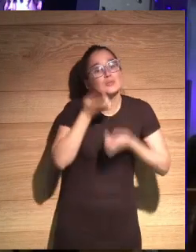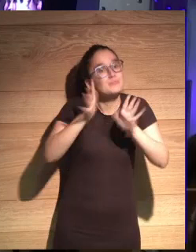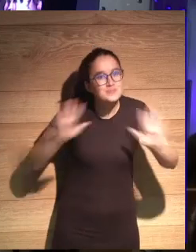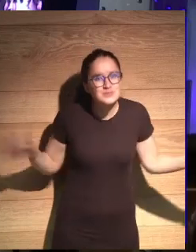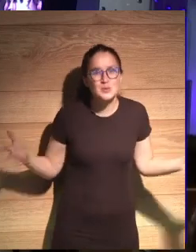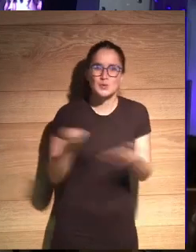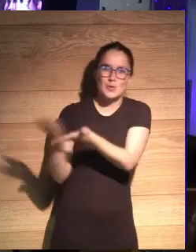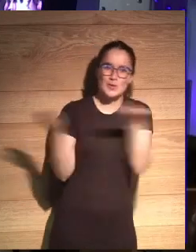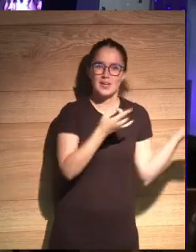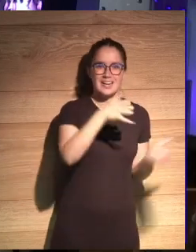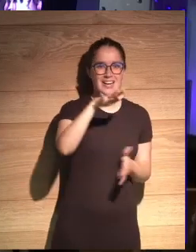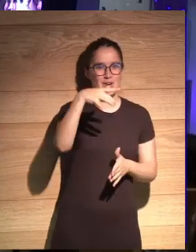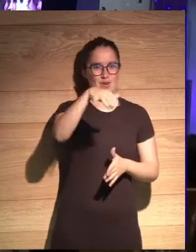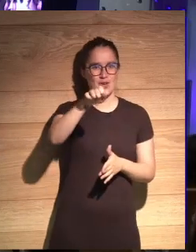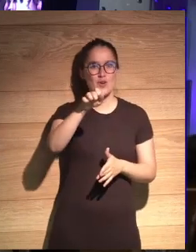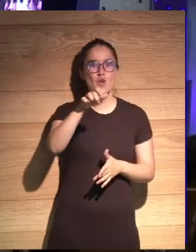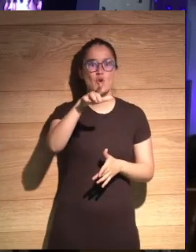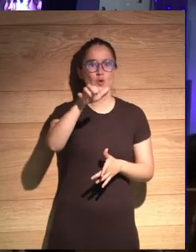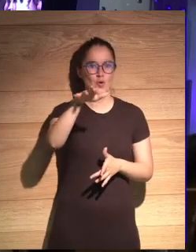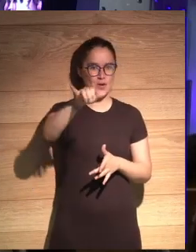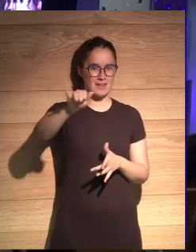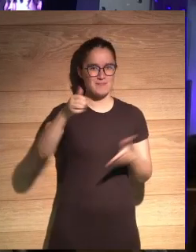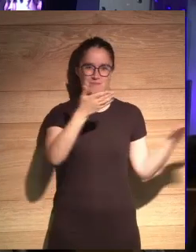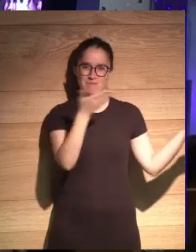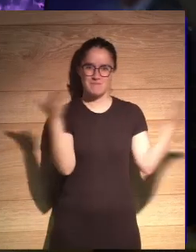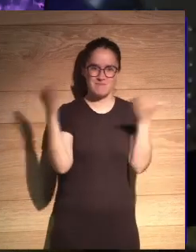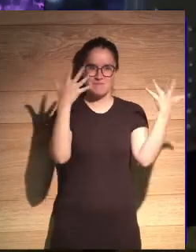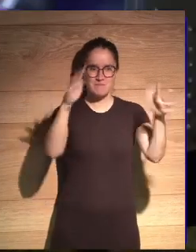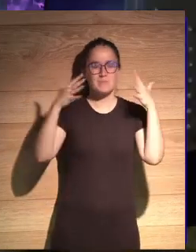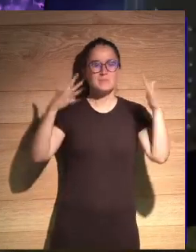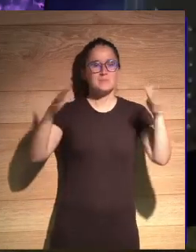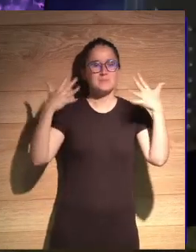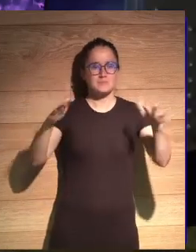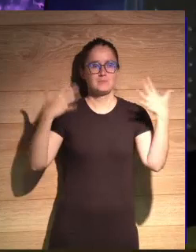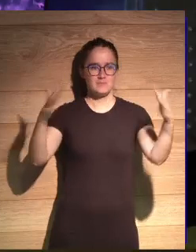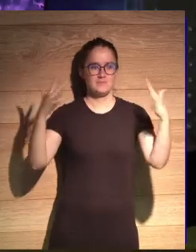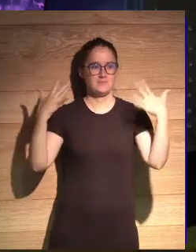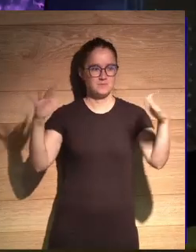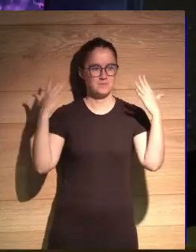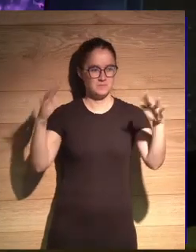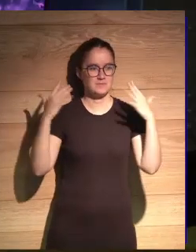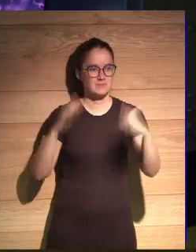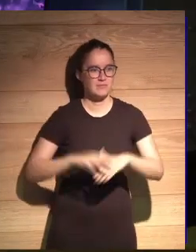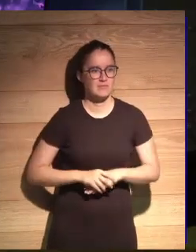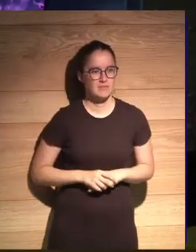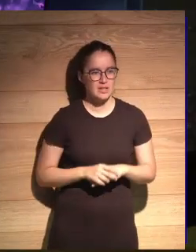Gustavo Bueno. I just leave it there. I give you Gregorio Luri.